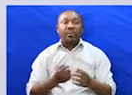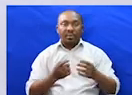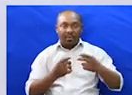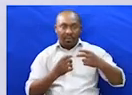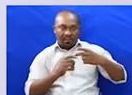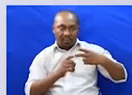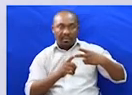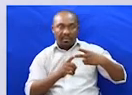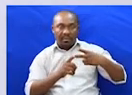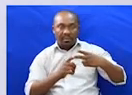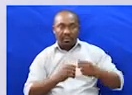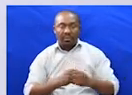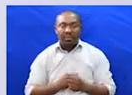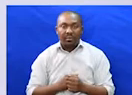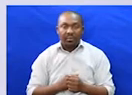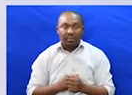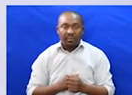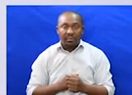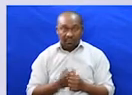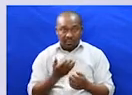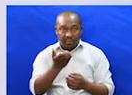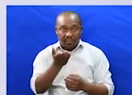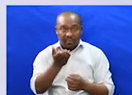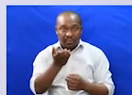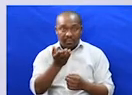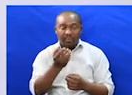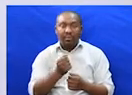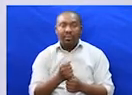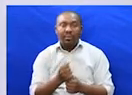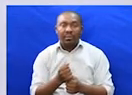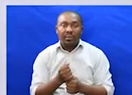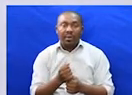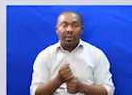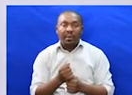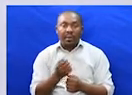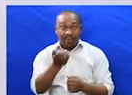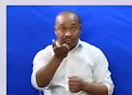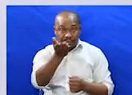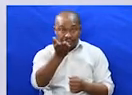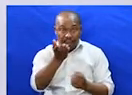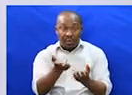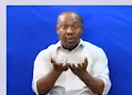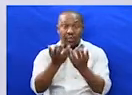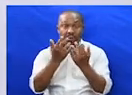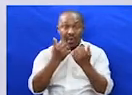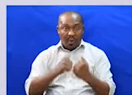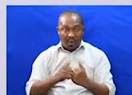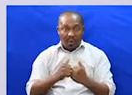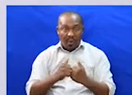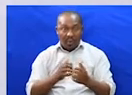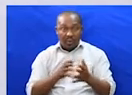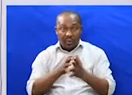B, my dear student, you should be able to